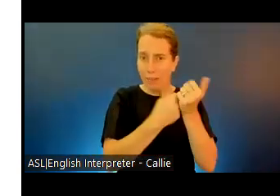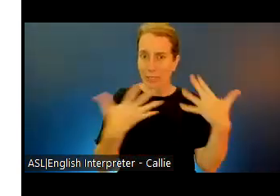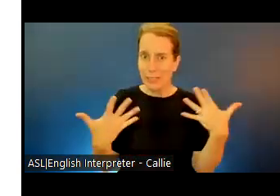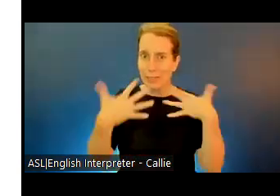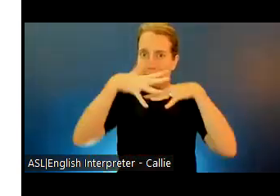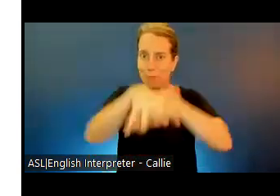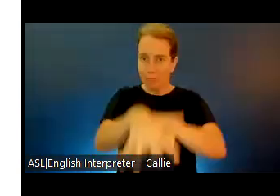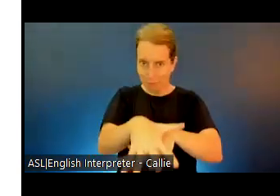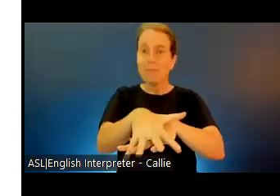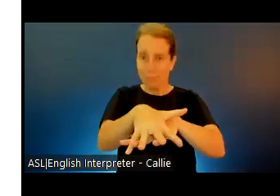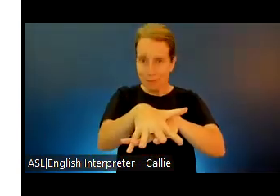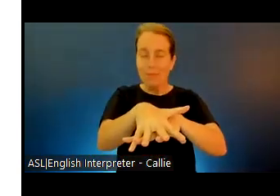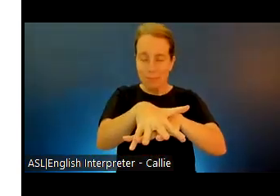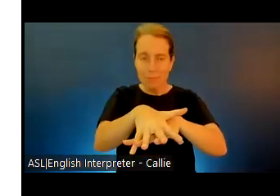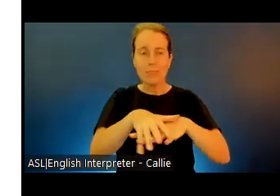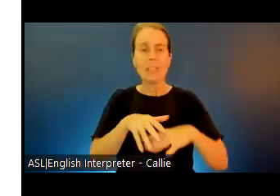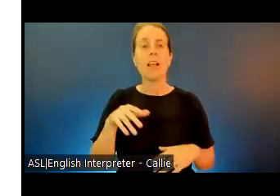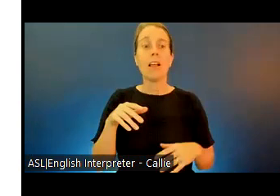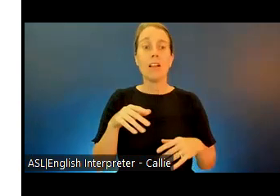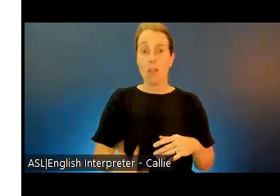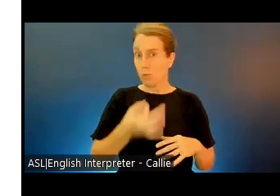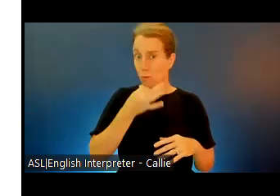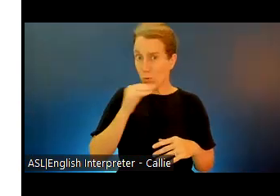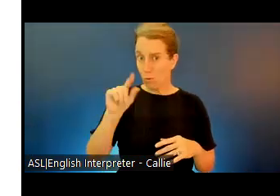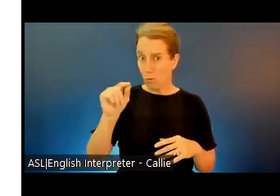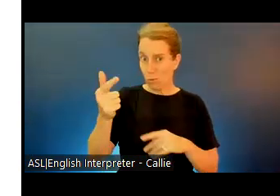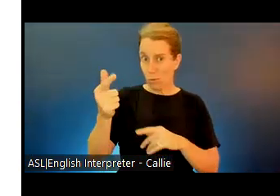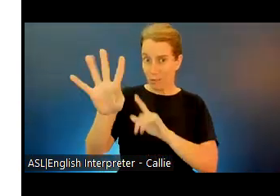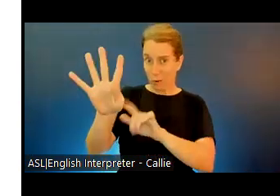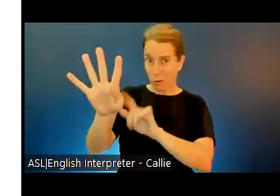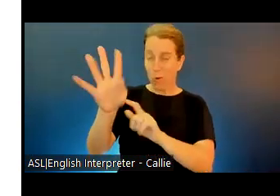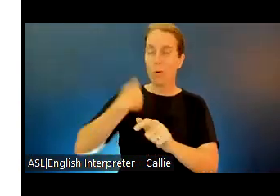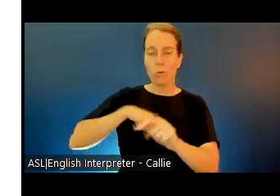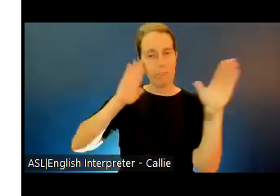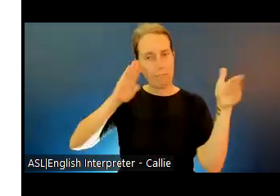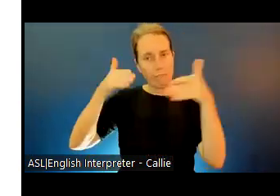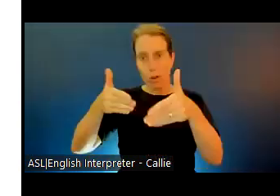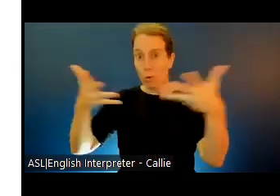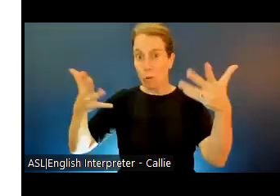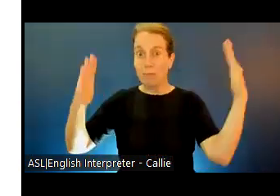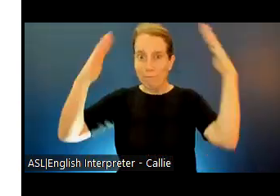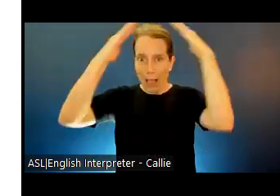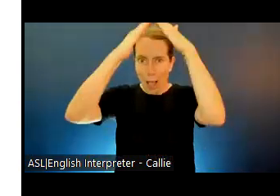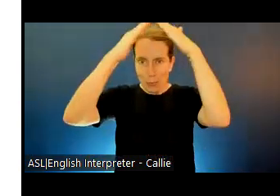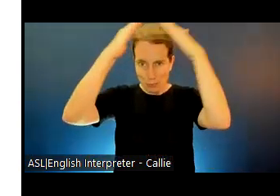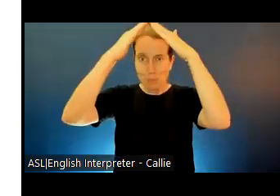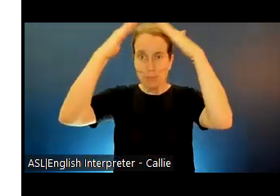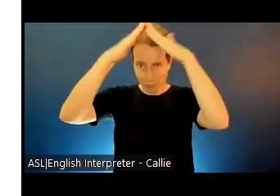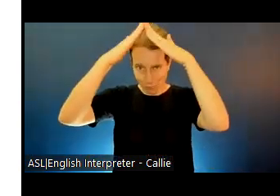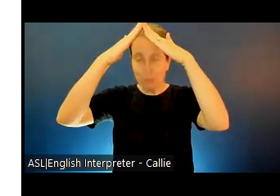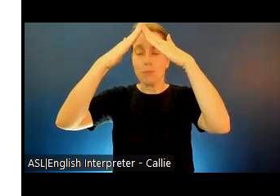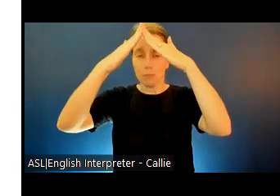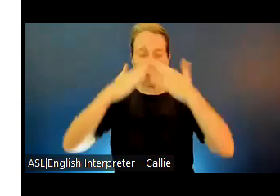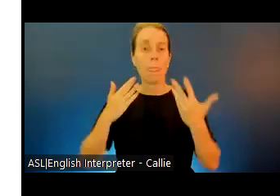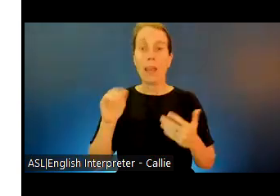looking at as we go into 2024 include housing. We truly believe at AARP that regardless of